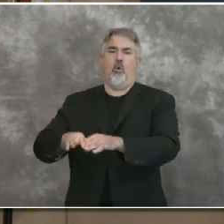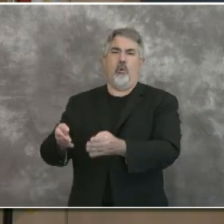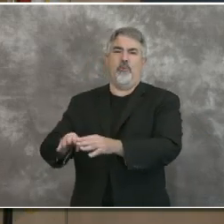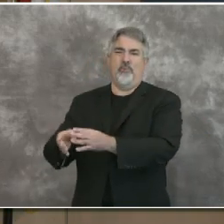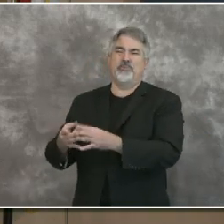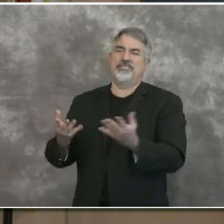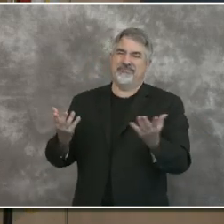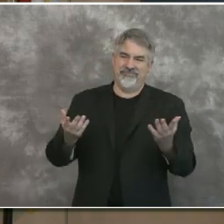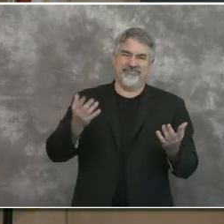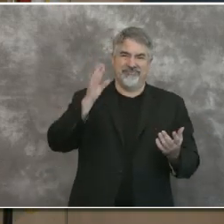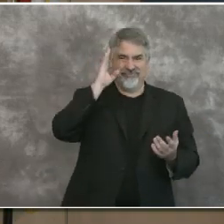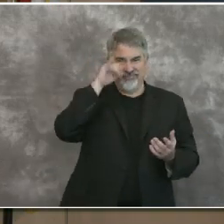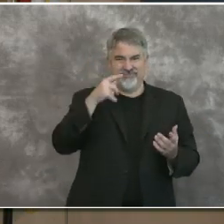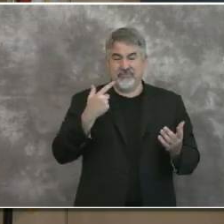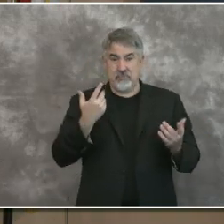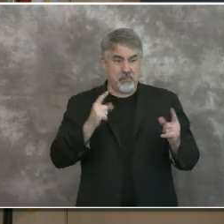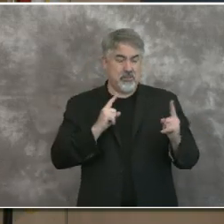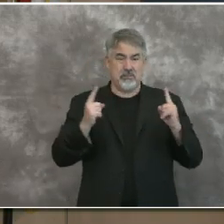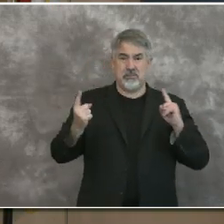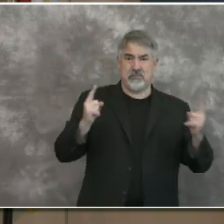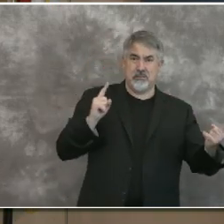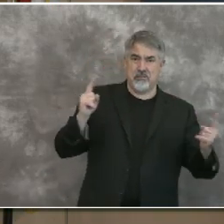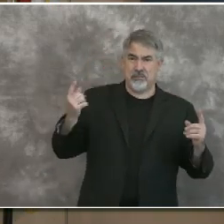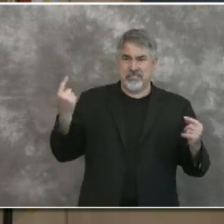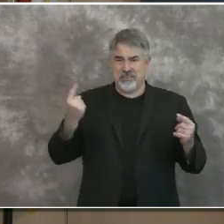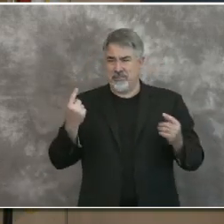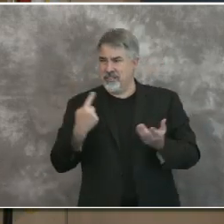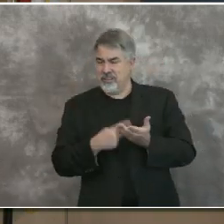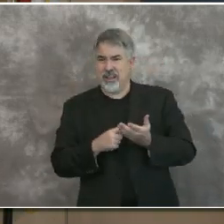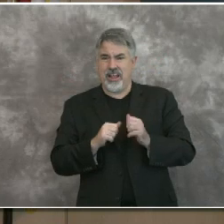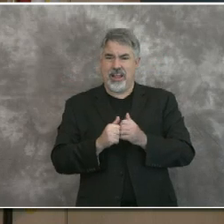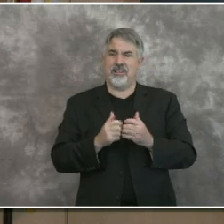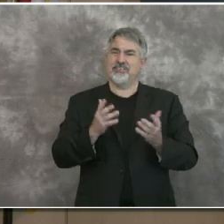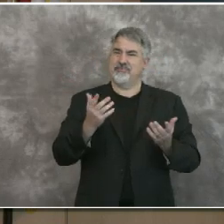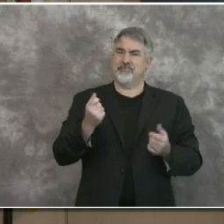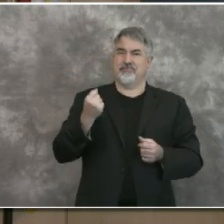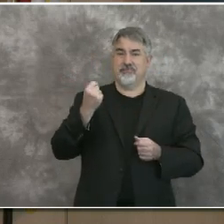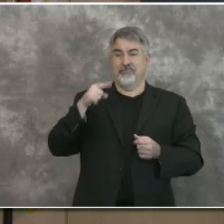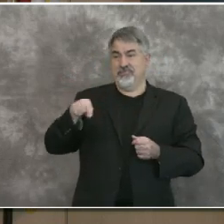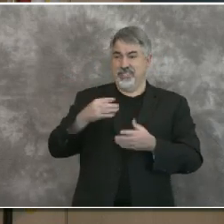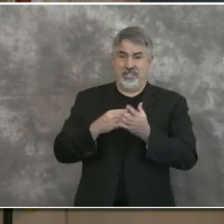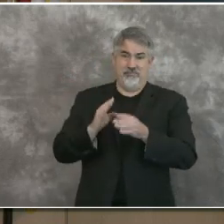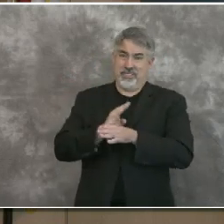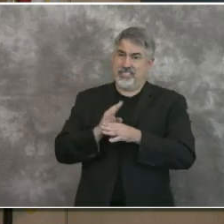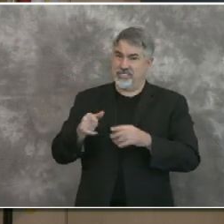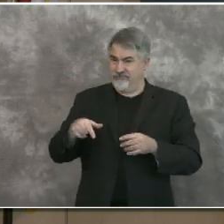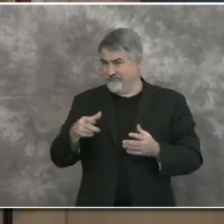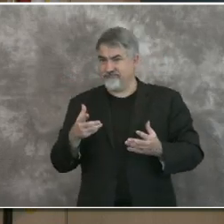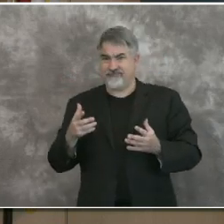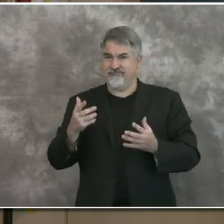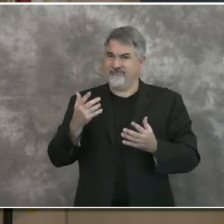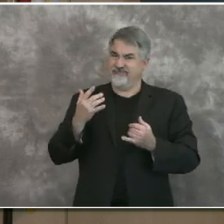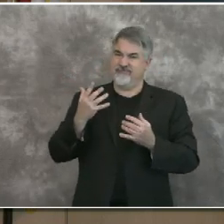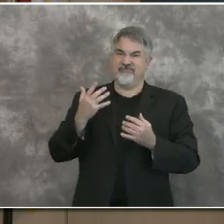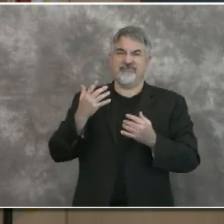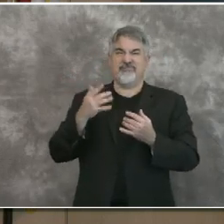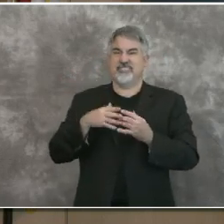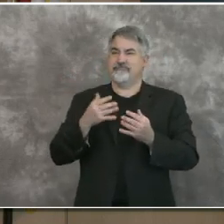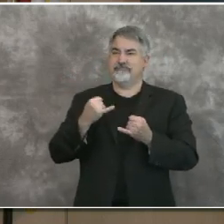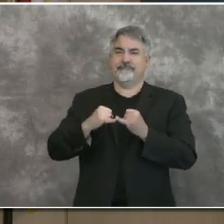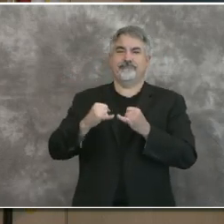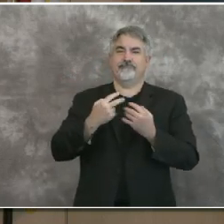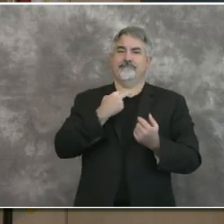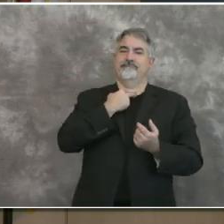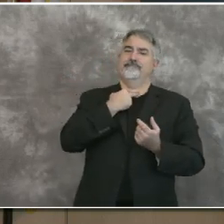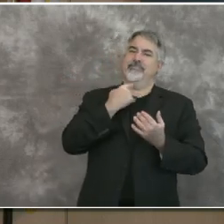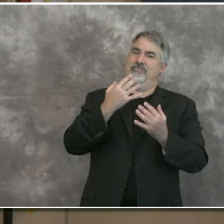do those first as we move through those. And some of those entities that are going to be on the back end of that, whether those be conventions